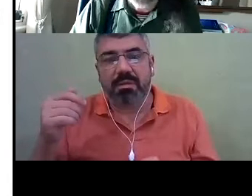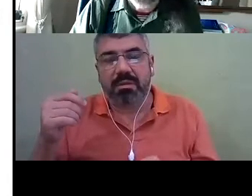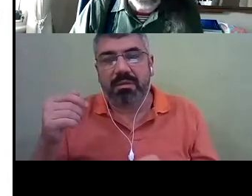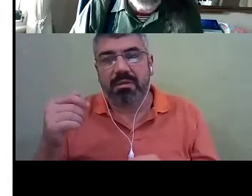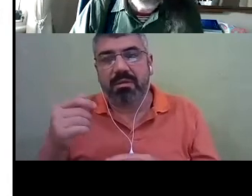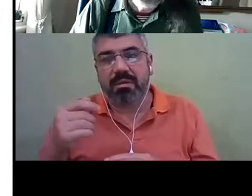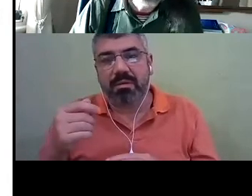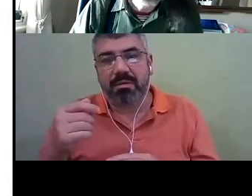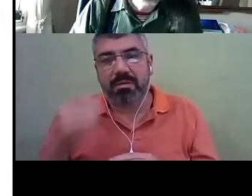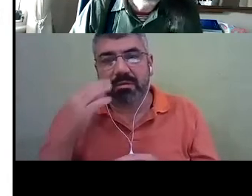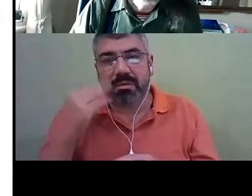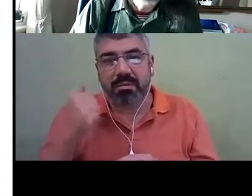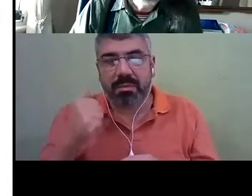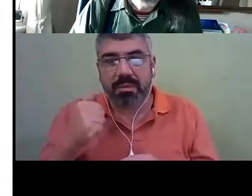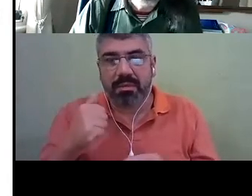second-hand bicycle for,